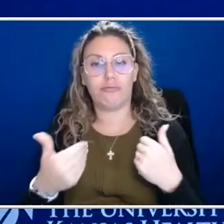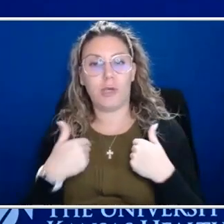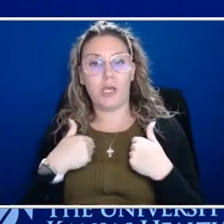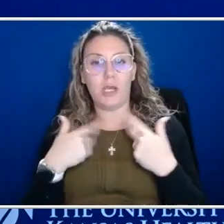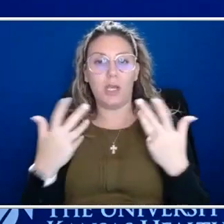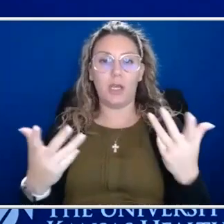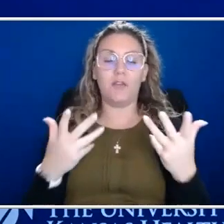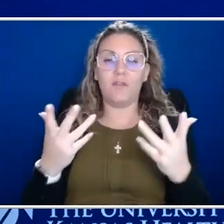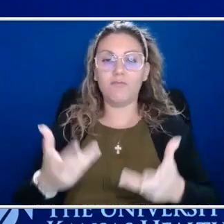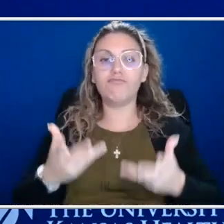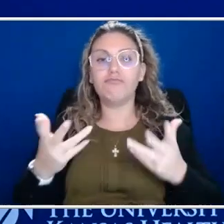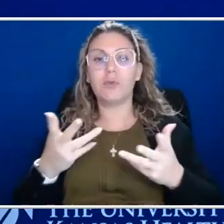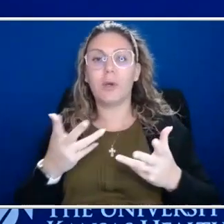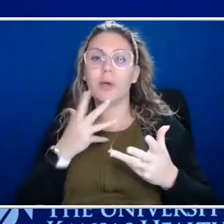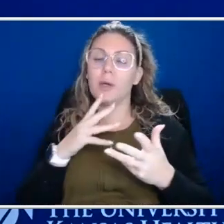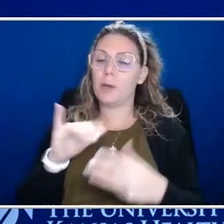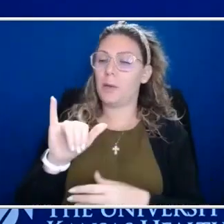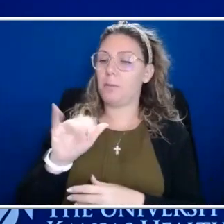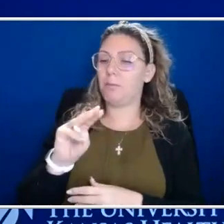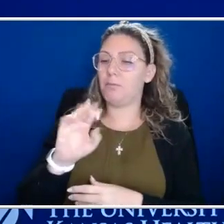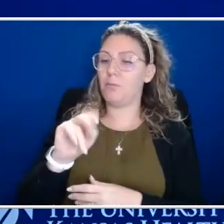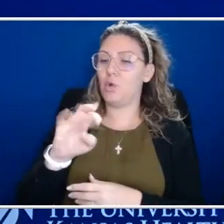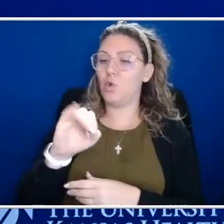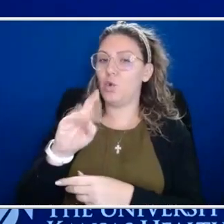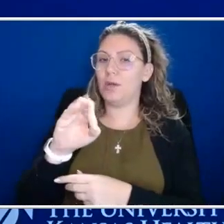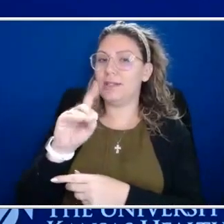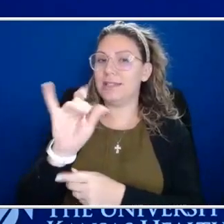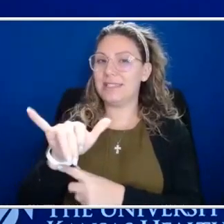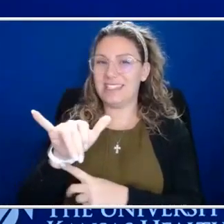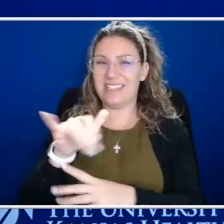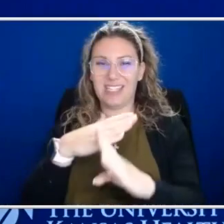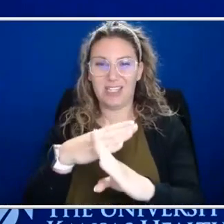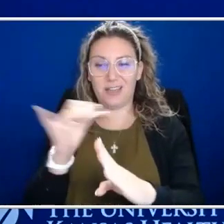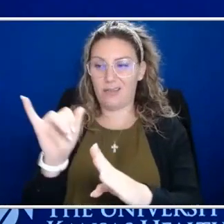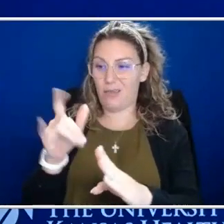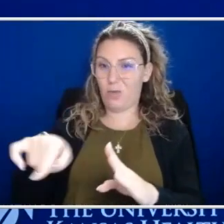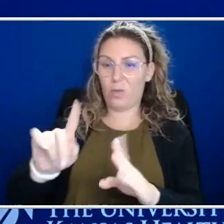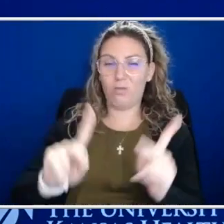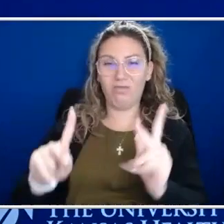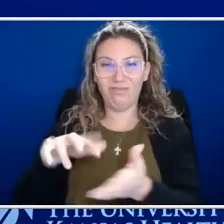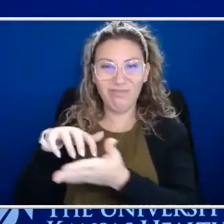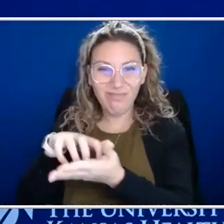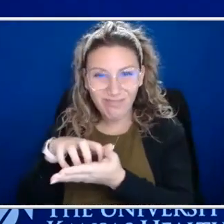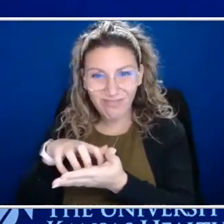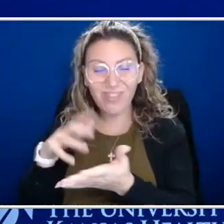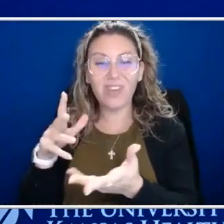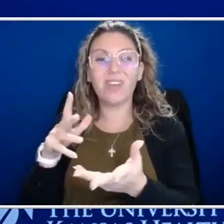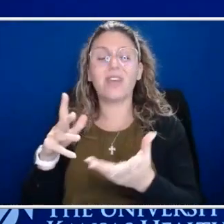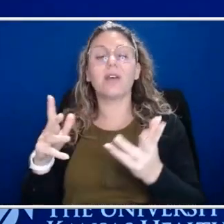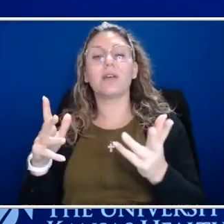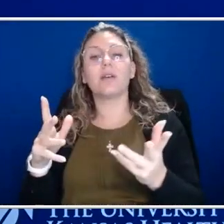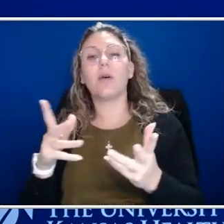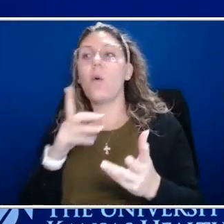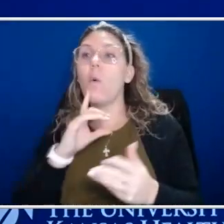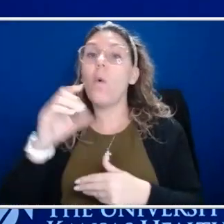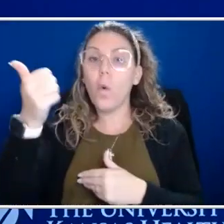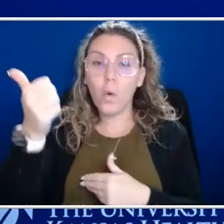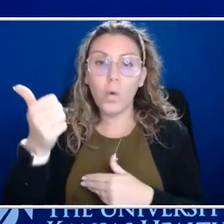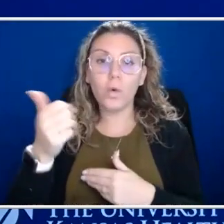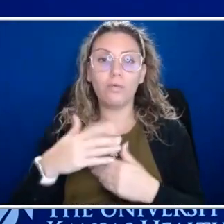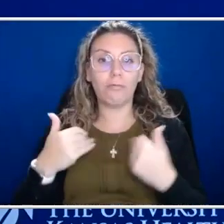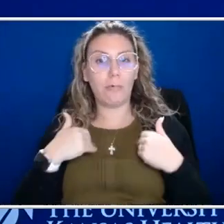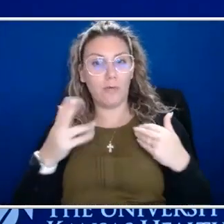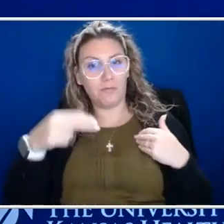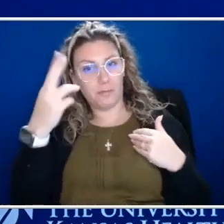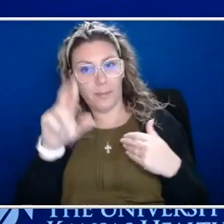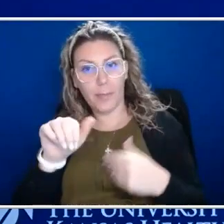immunity, especially in certain populations like those that are immunosuppressed, those that are older can have even higher rates of that